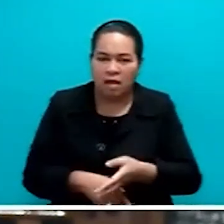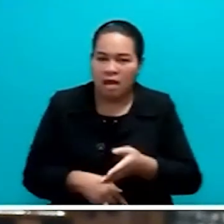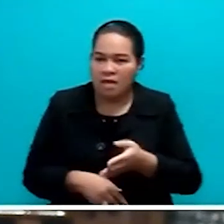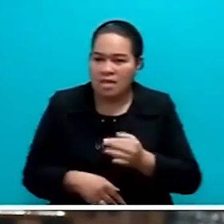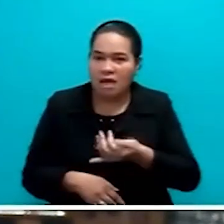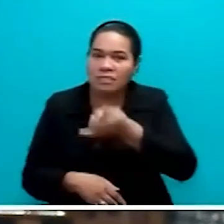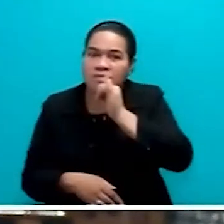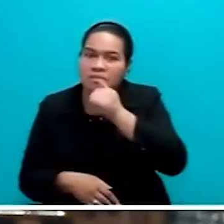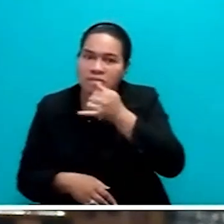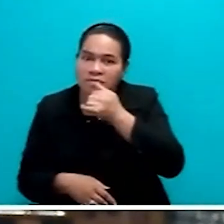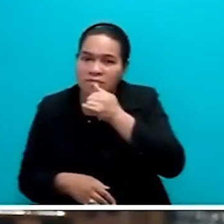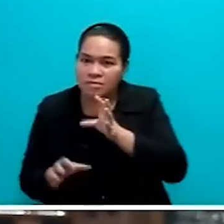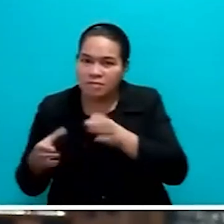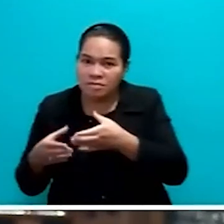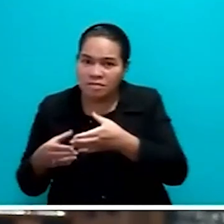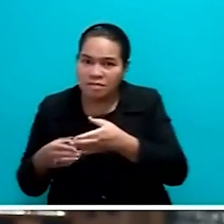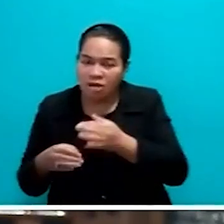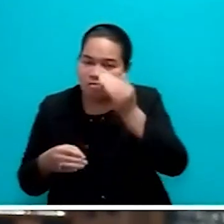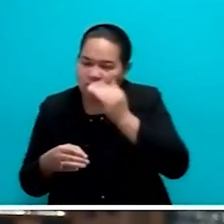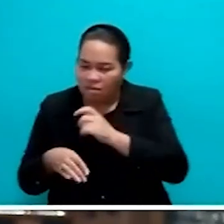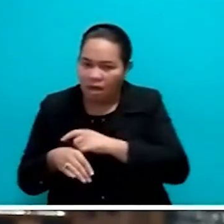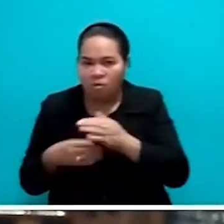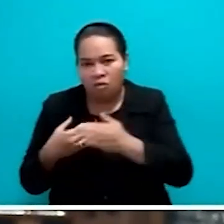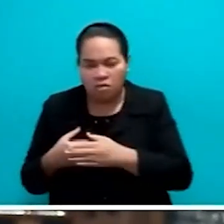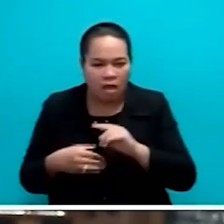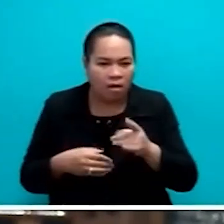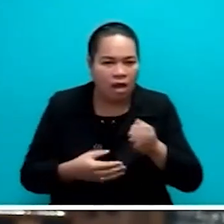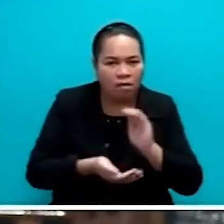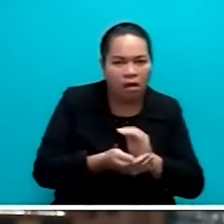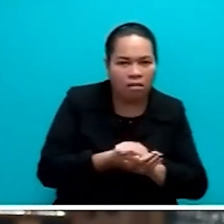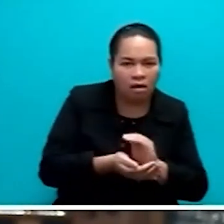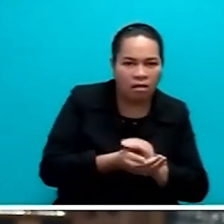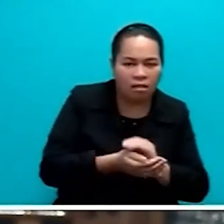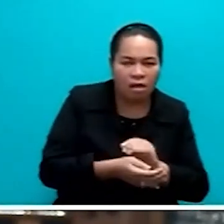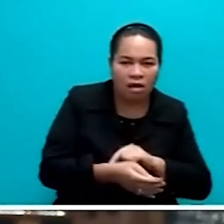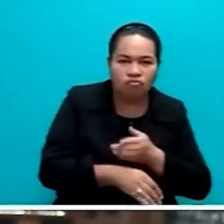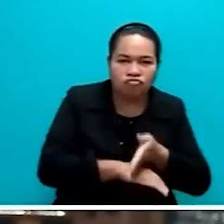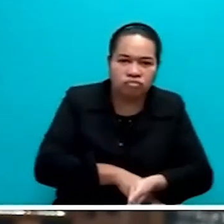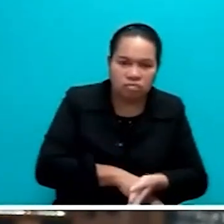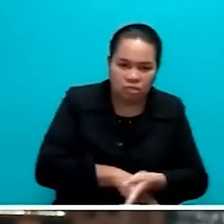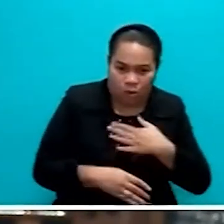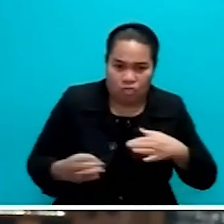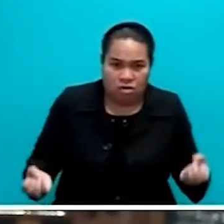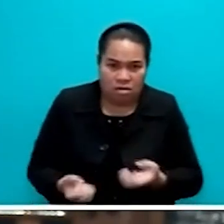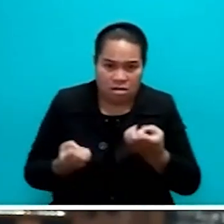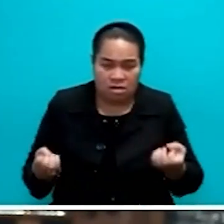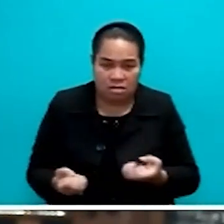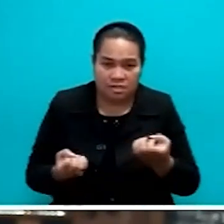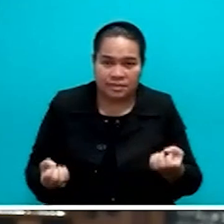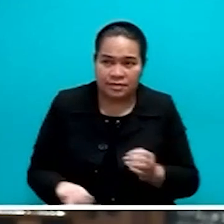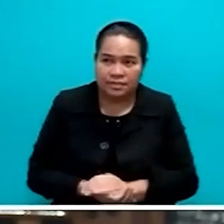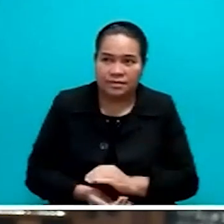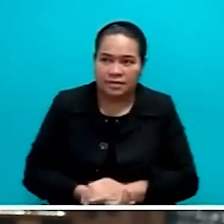and urging us to speak to our electorates and encourage people to plant more, because a lot are not going back